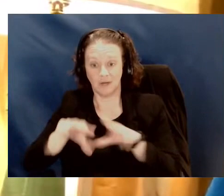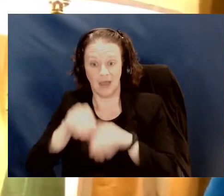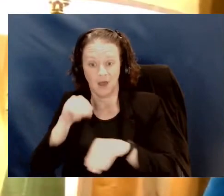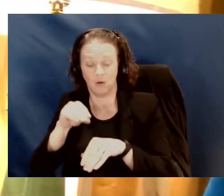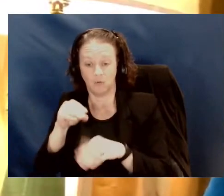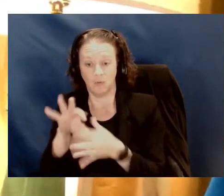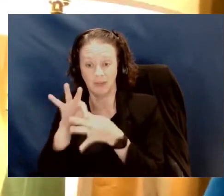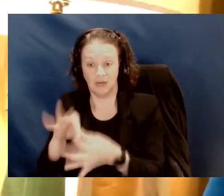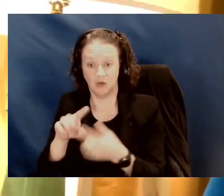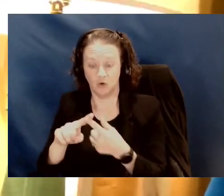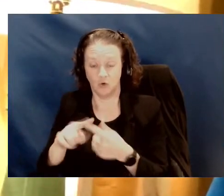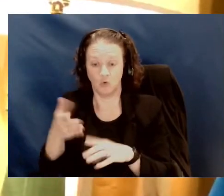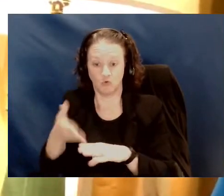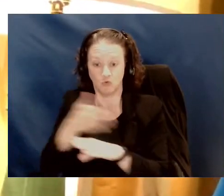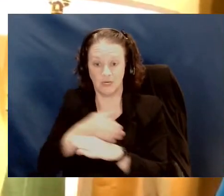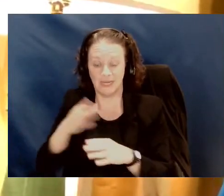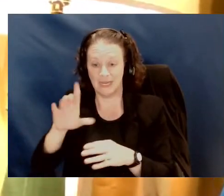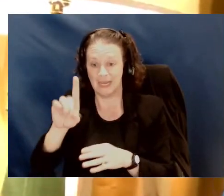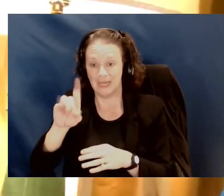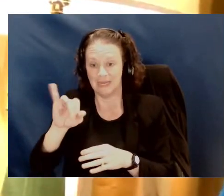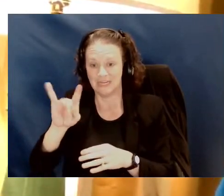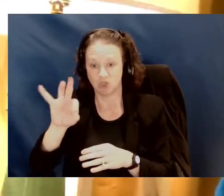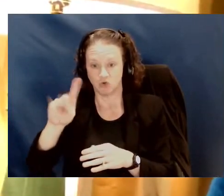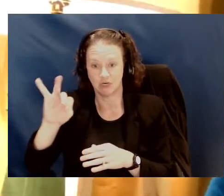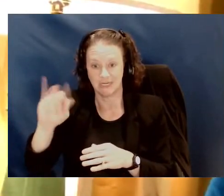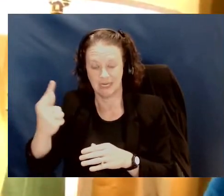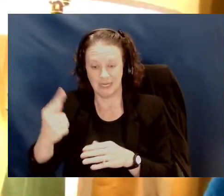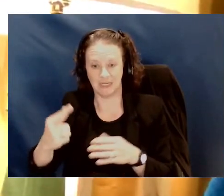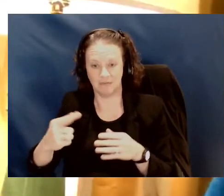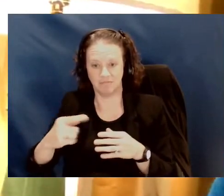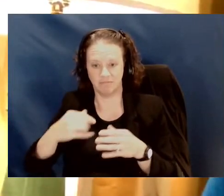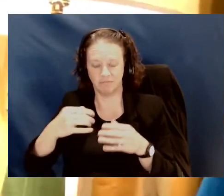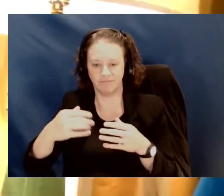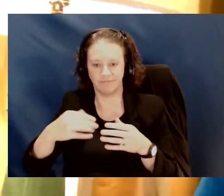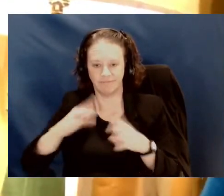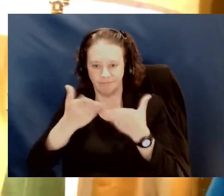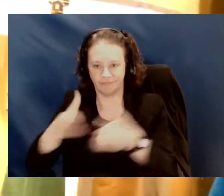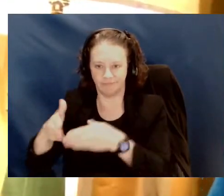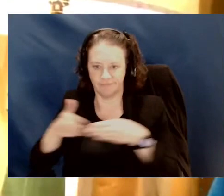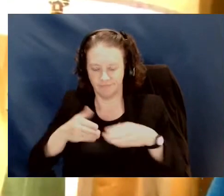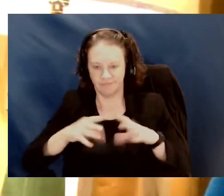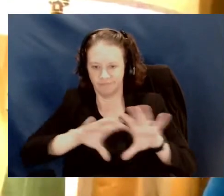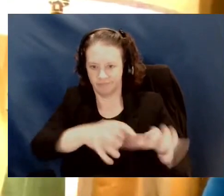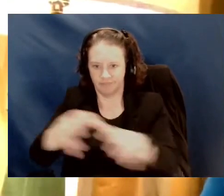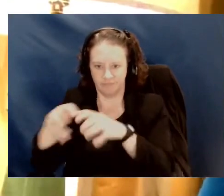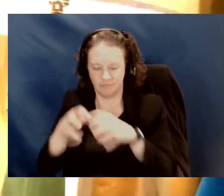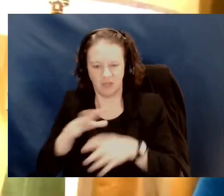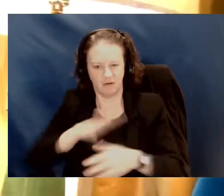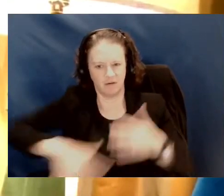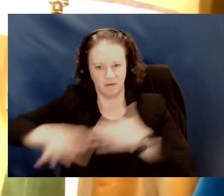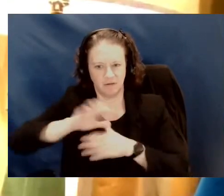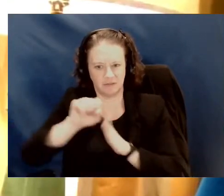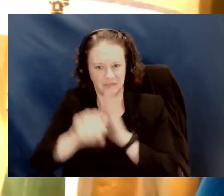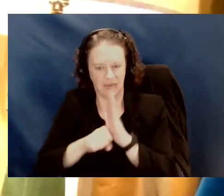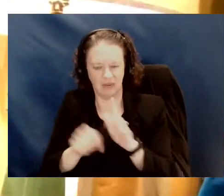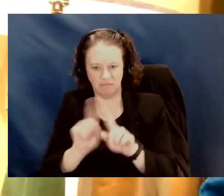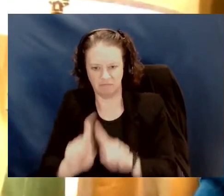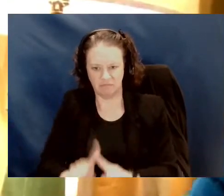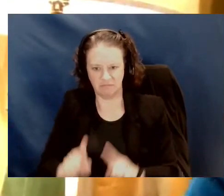years before that, it is just clearly part of the process. And